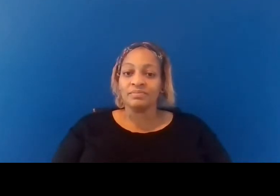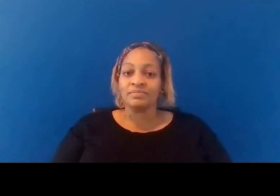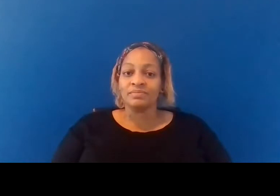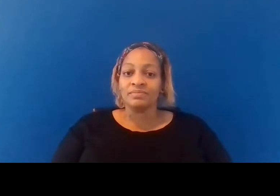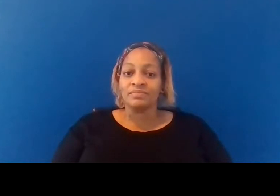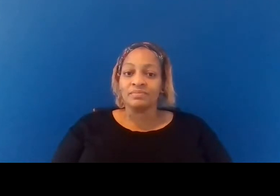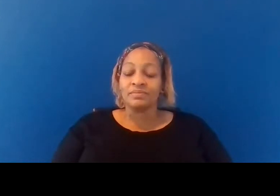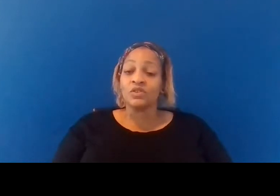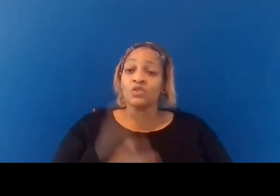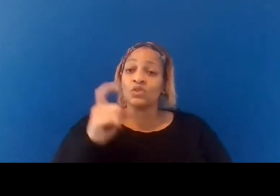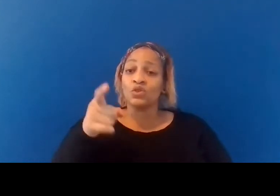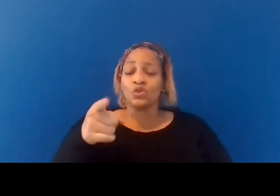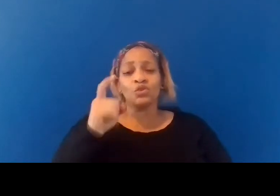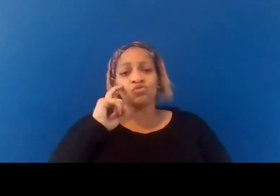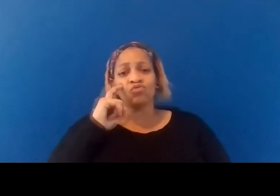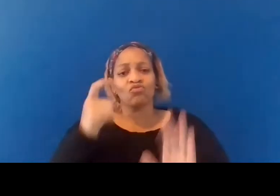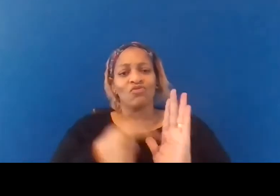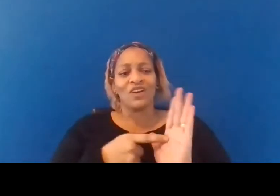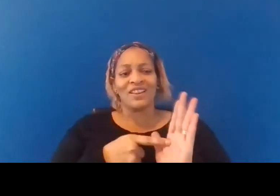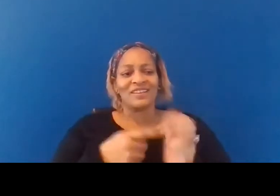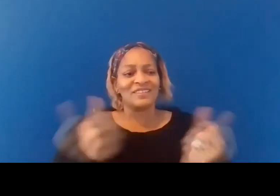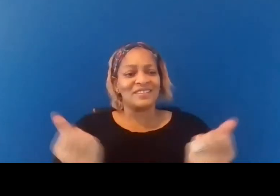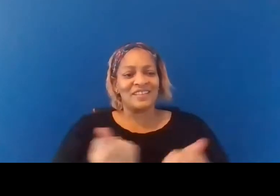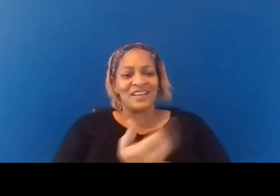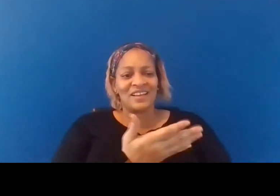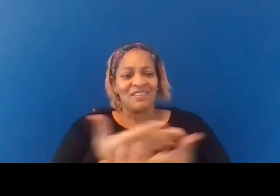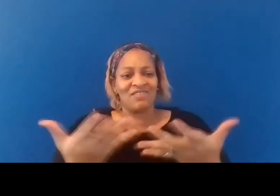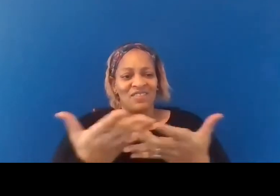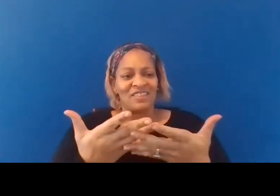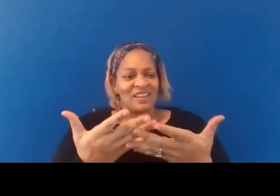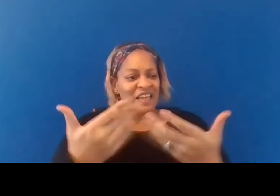You'll realize that you already do have it all